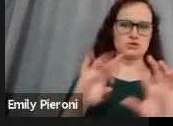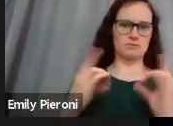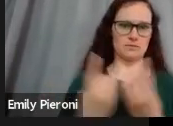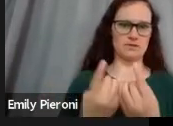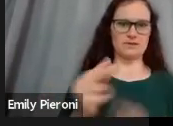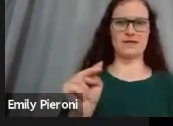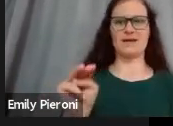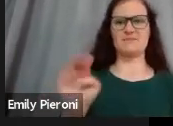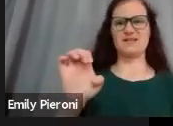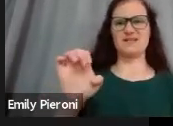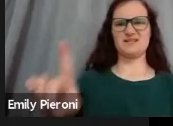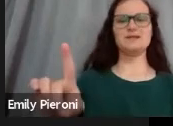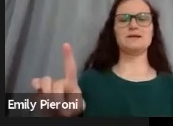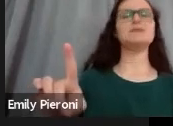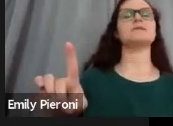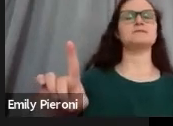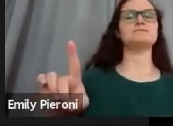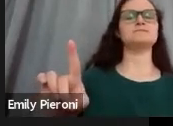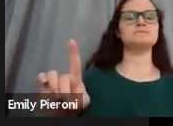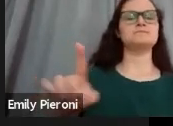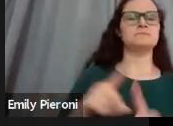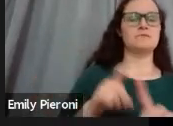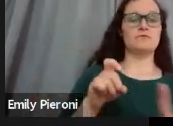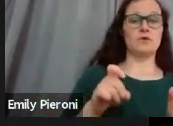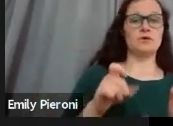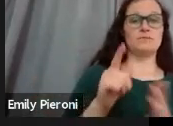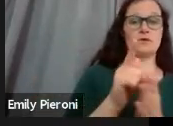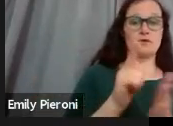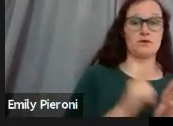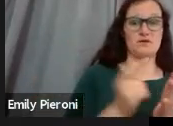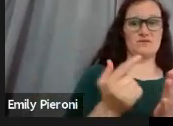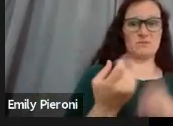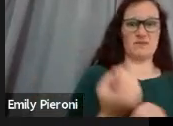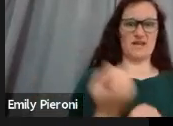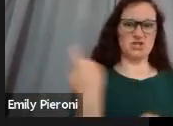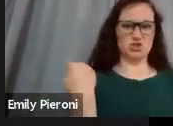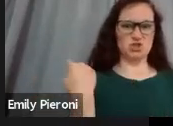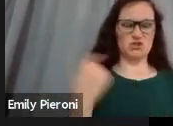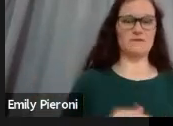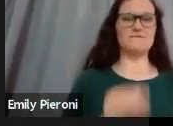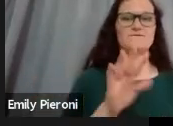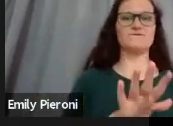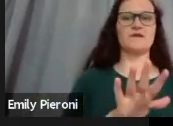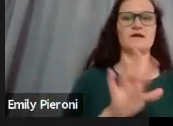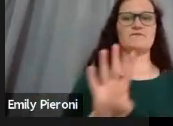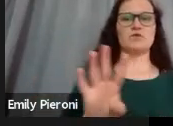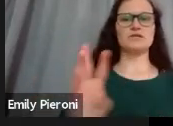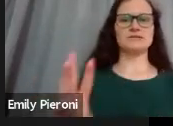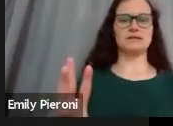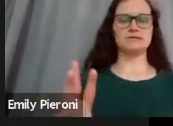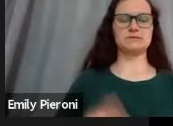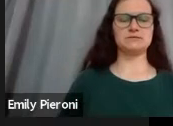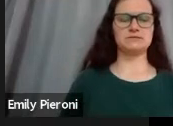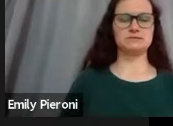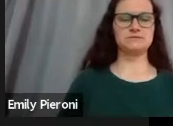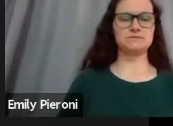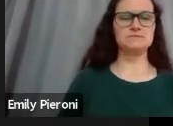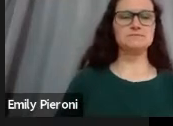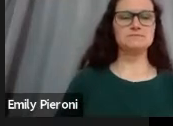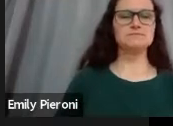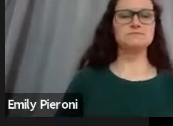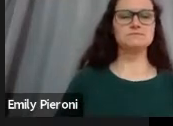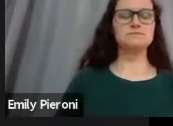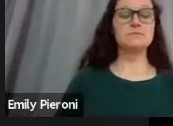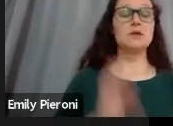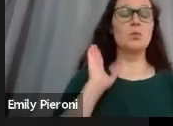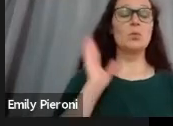Bill 546 from last year. So this is a new effort. it will tie in with the